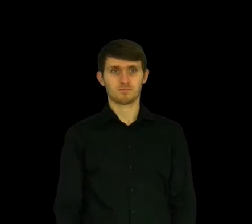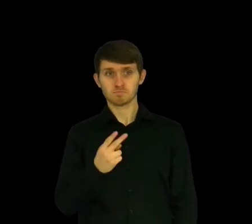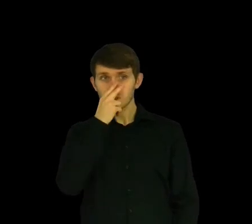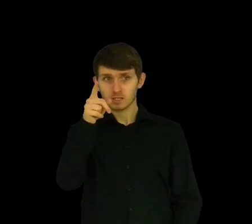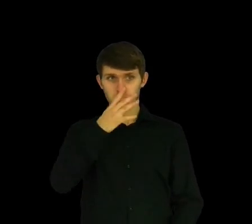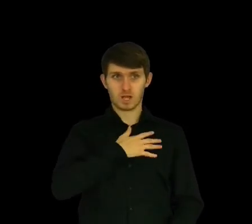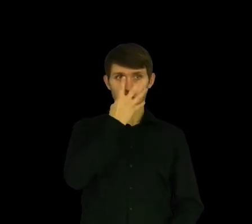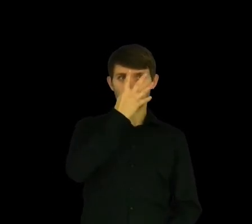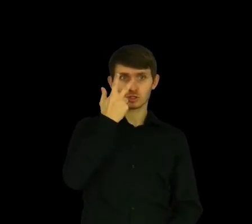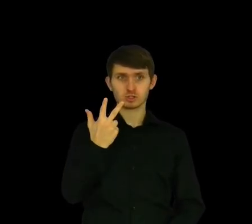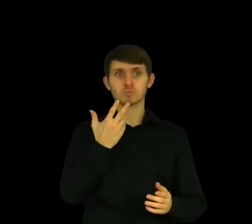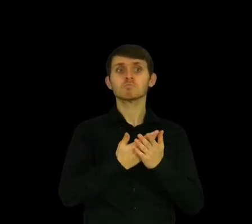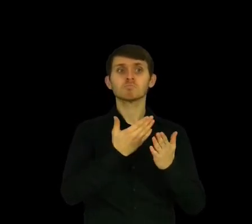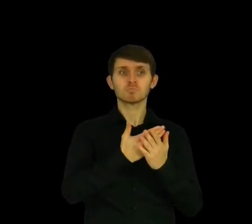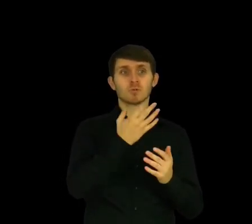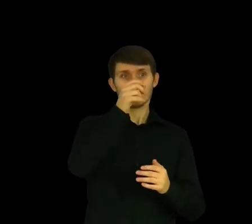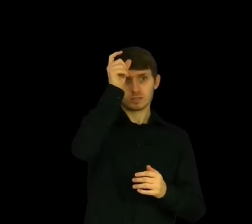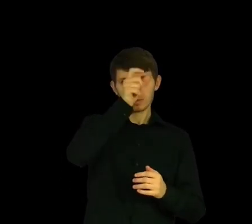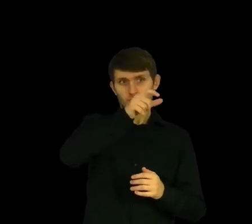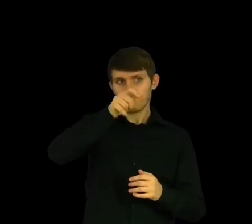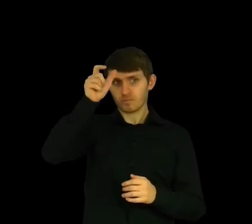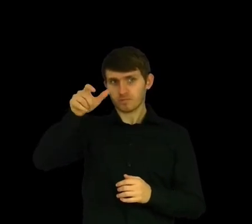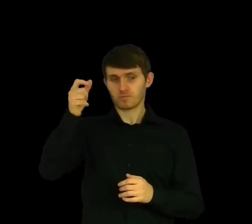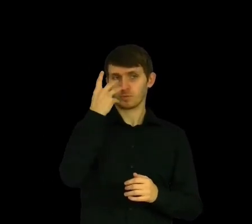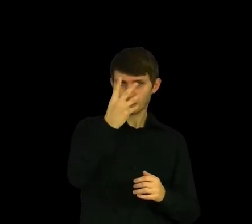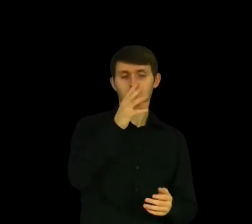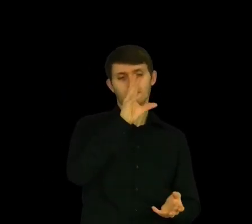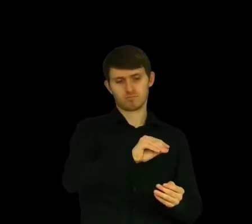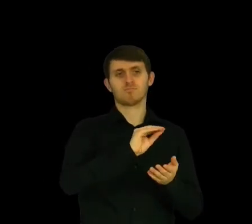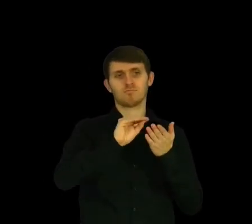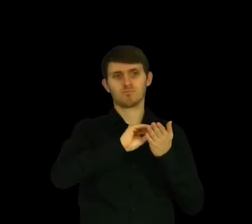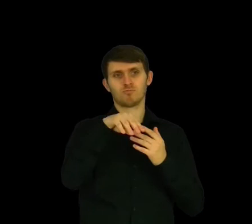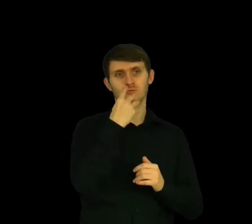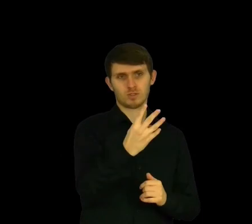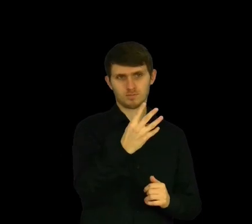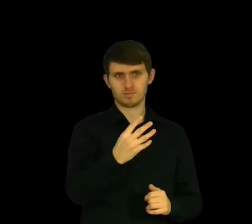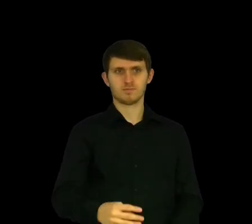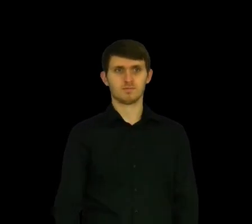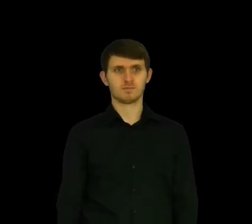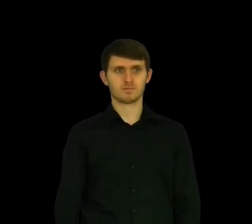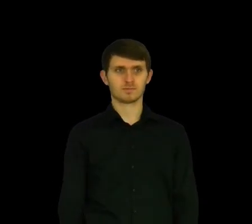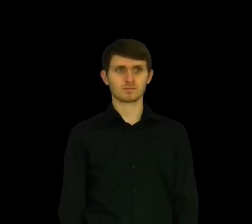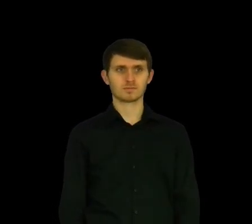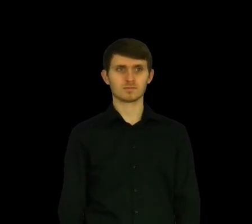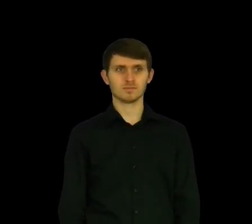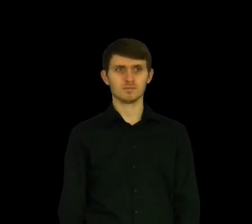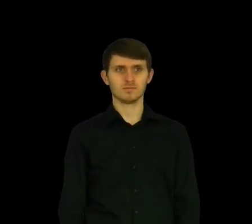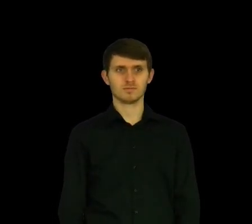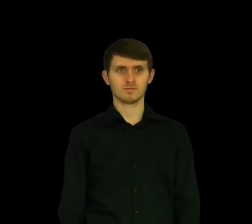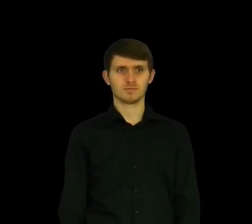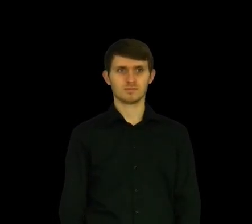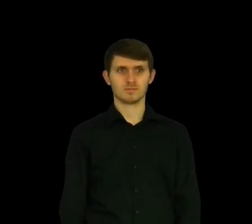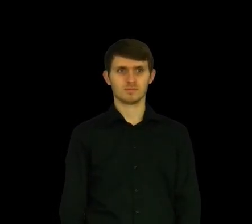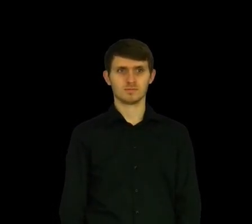plus three. Notice I have four threes. One three, two threes, four threes. One three,